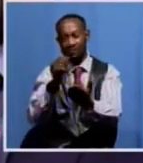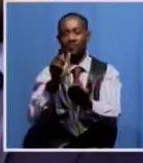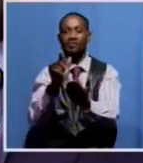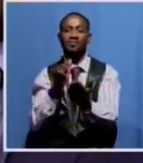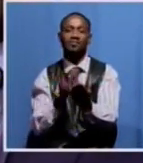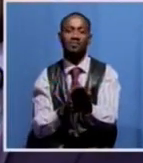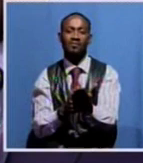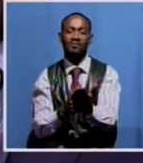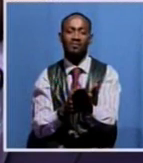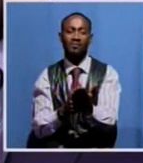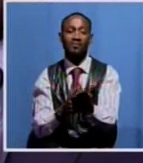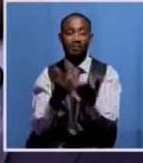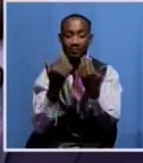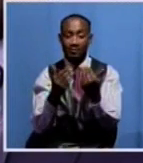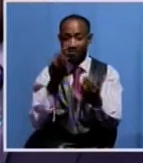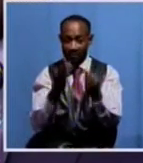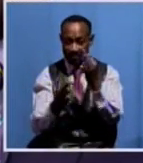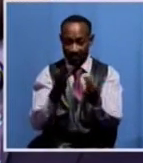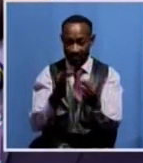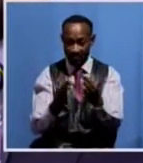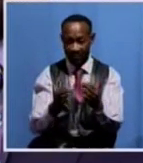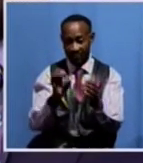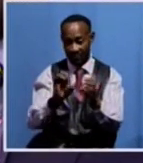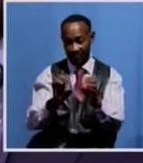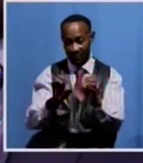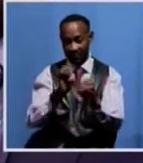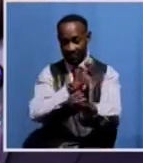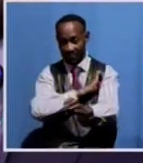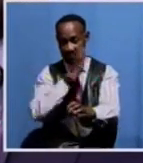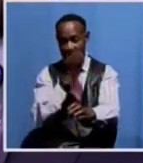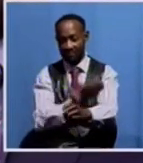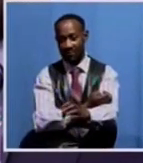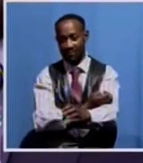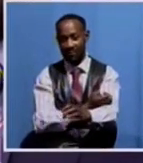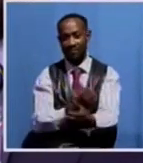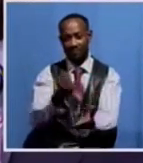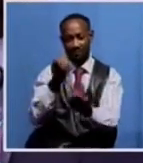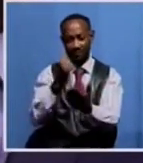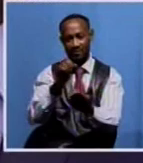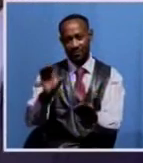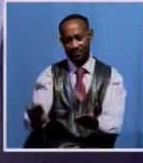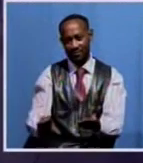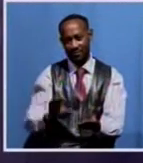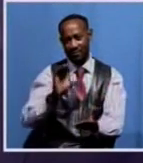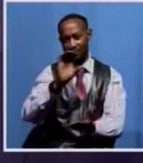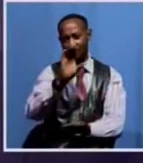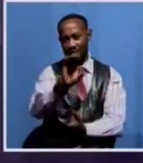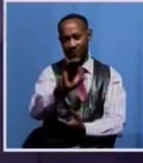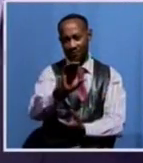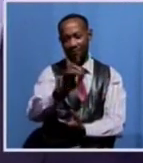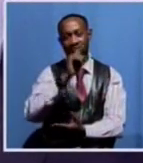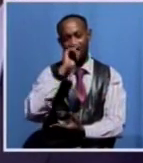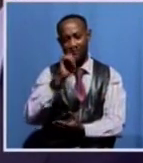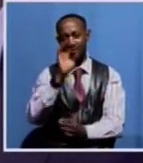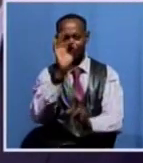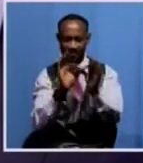So if you take energy, for example, energy and the budget to energy took into account the fact that there has to be adjustment